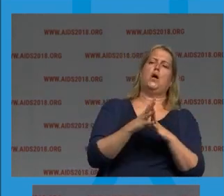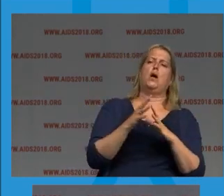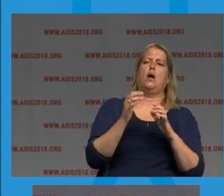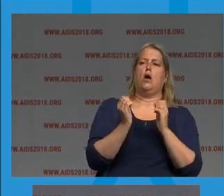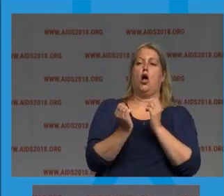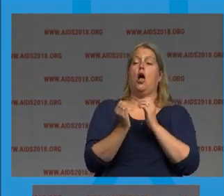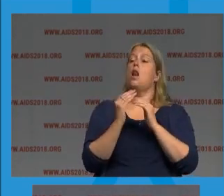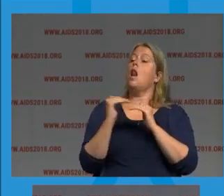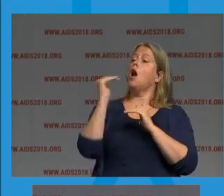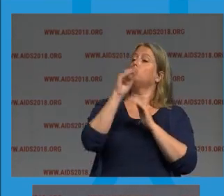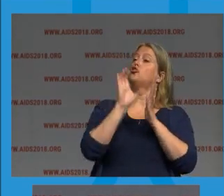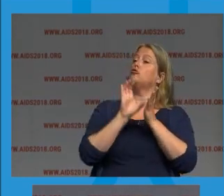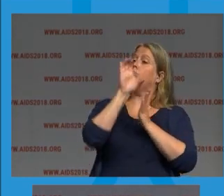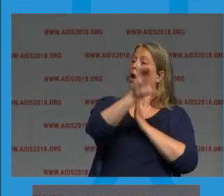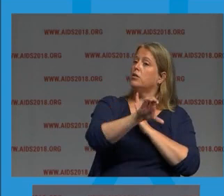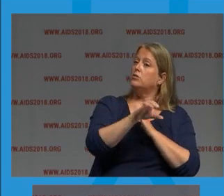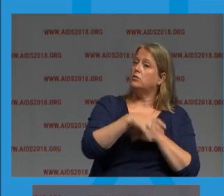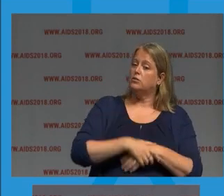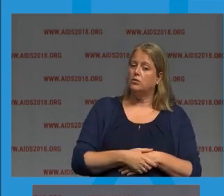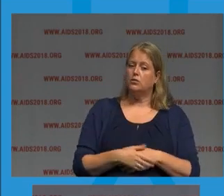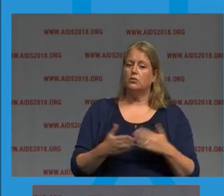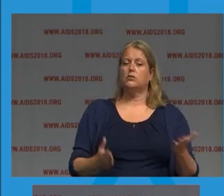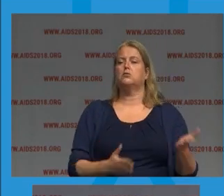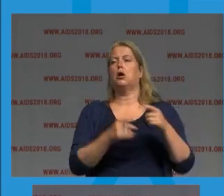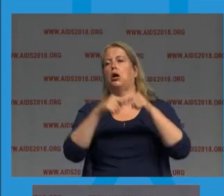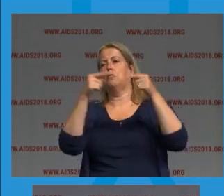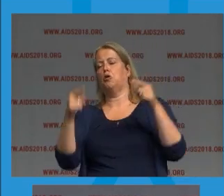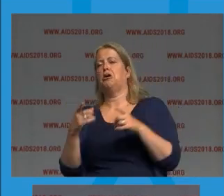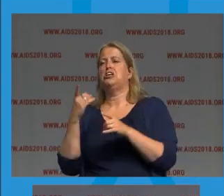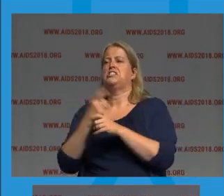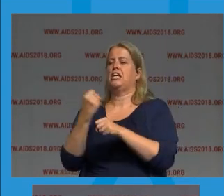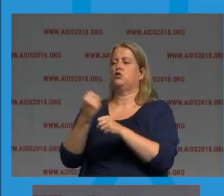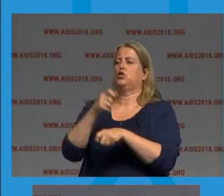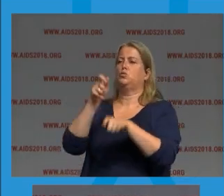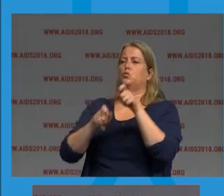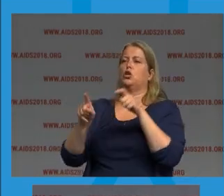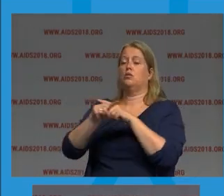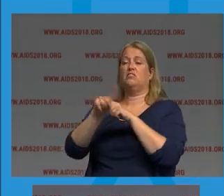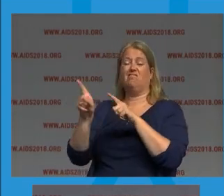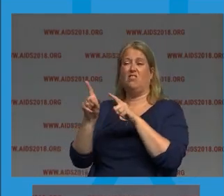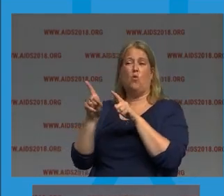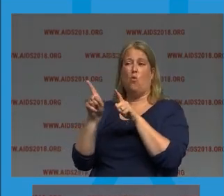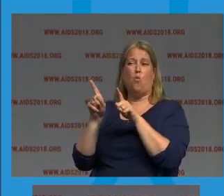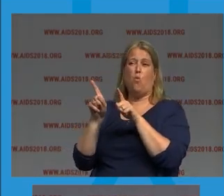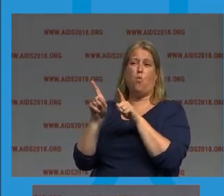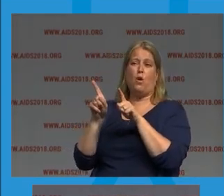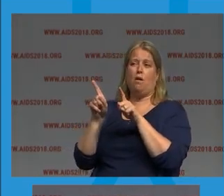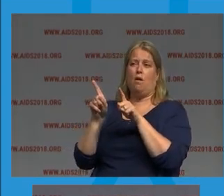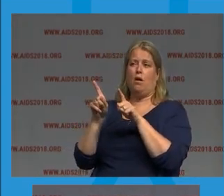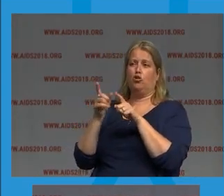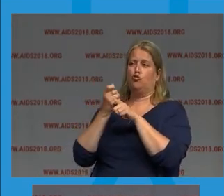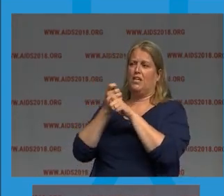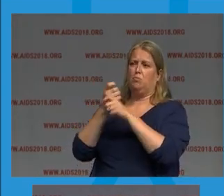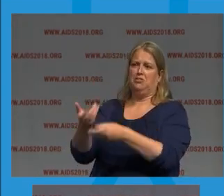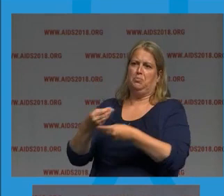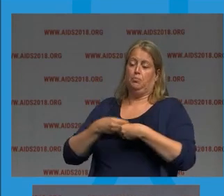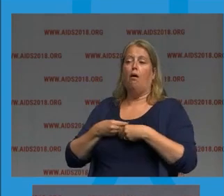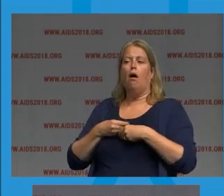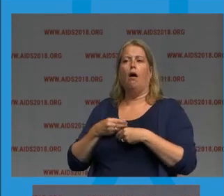attributable fraction as compared to a sex worker whose unmet prevention and treatment needs might result in an onward